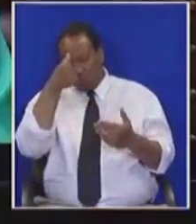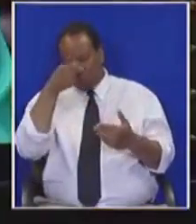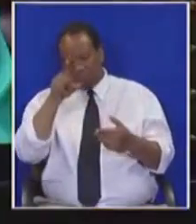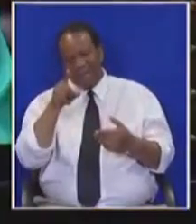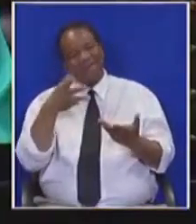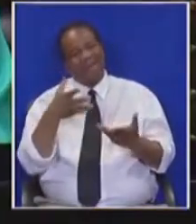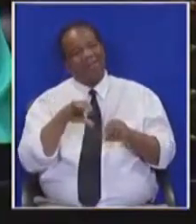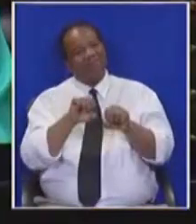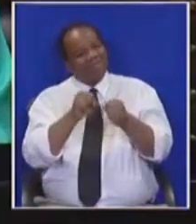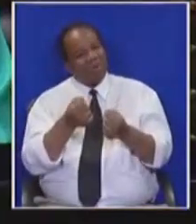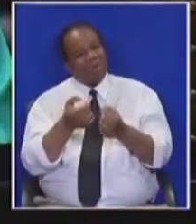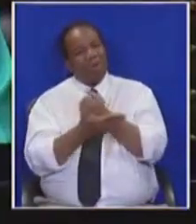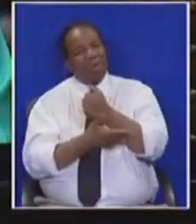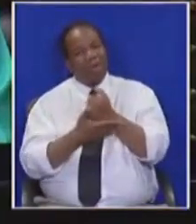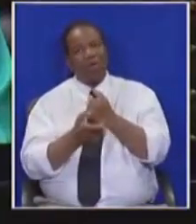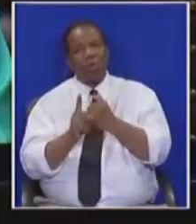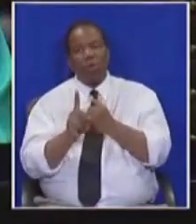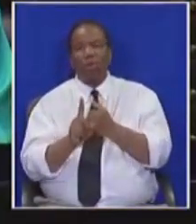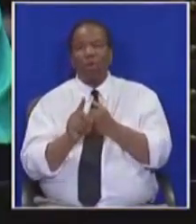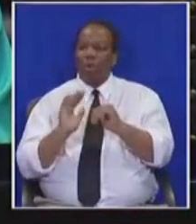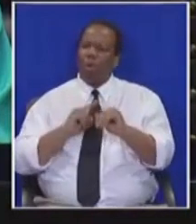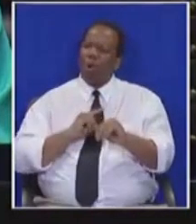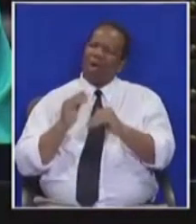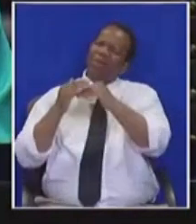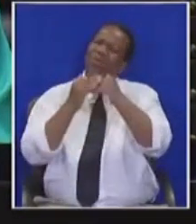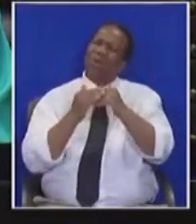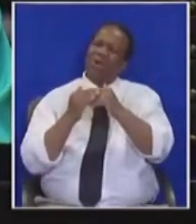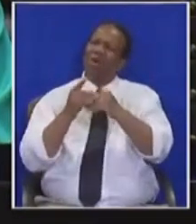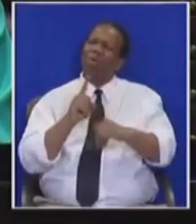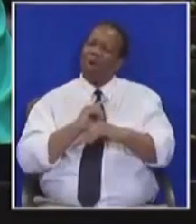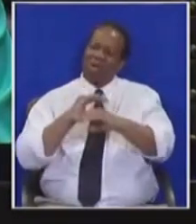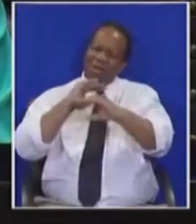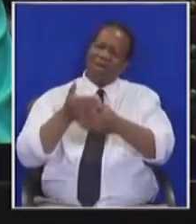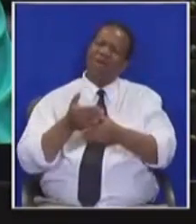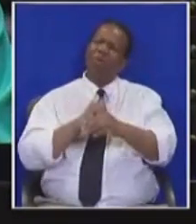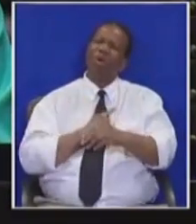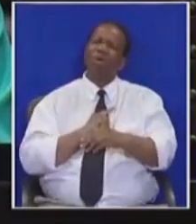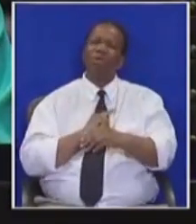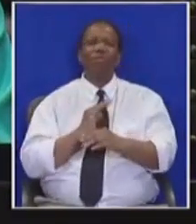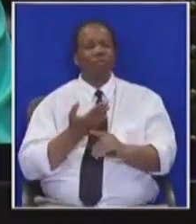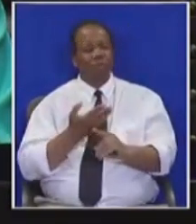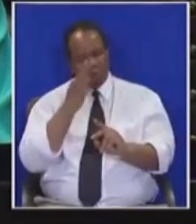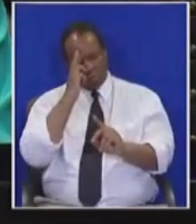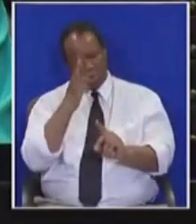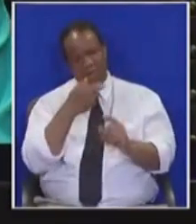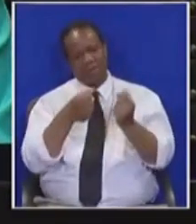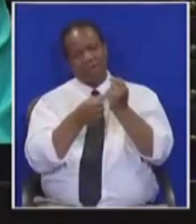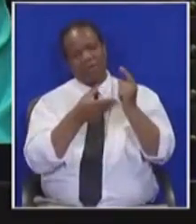Honorable Mente, don't take cover your seat for them. Honorable deputy president.